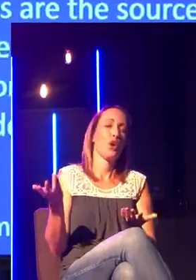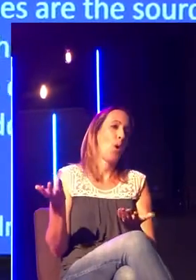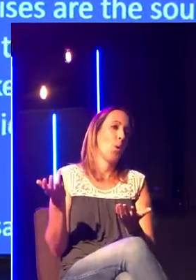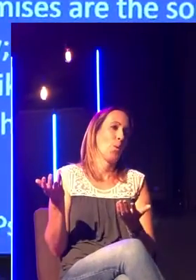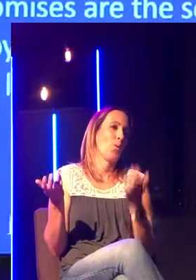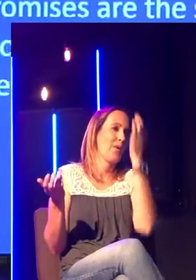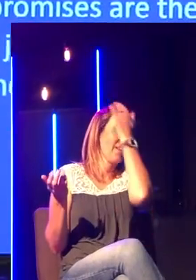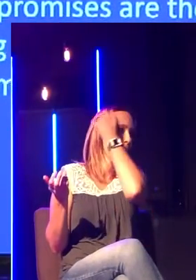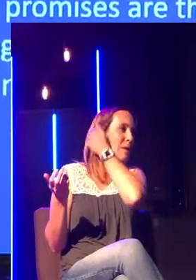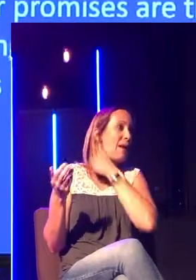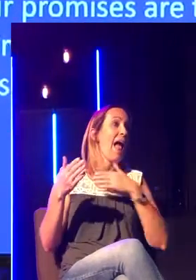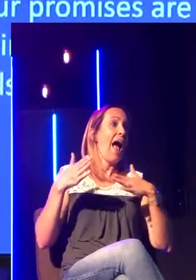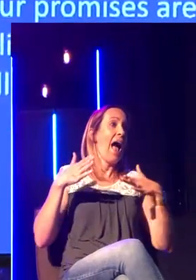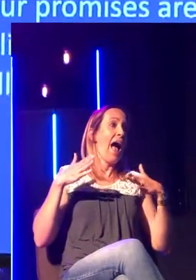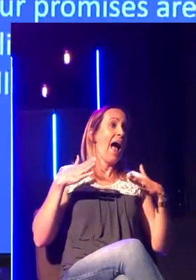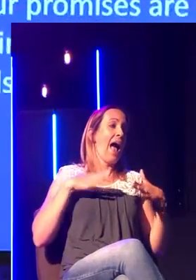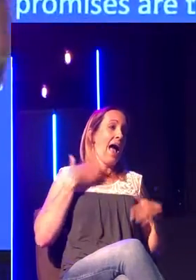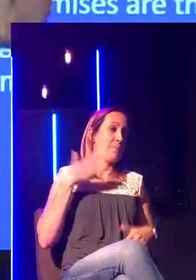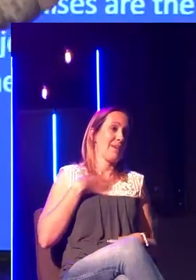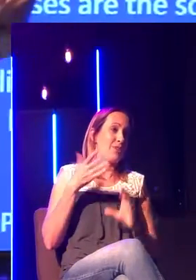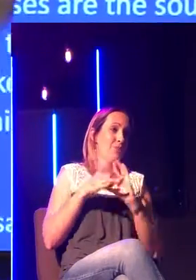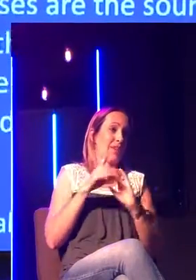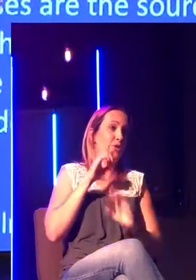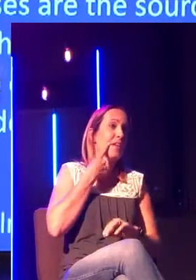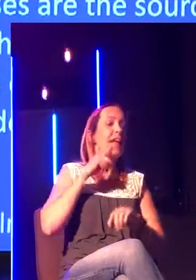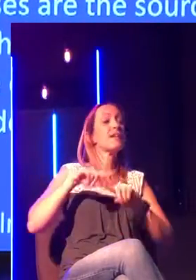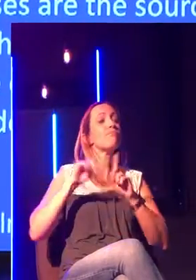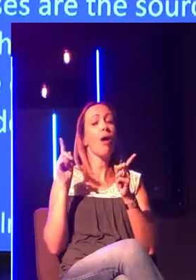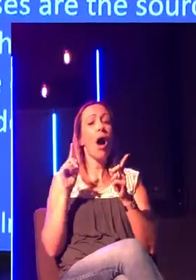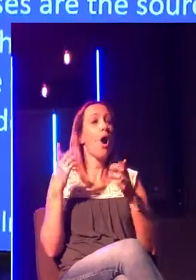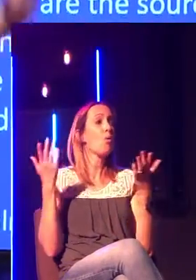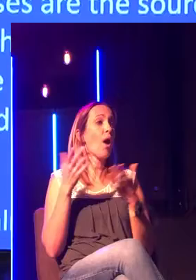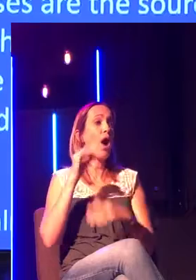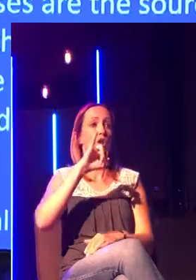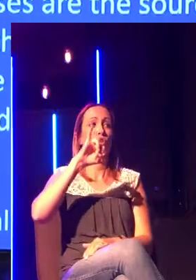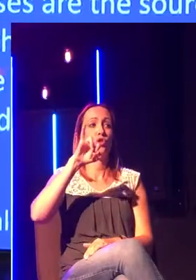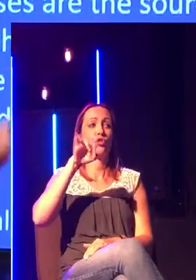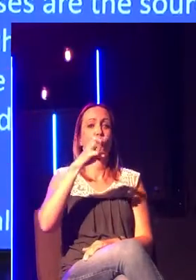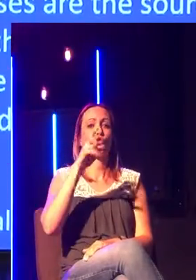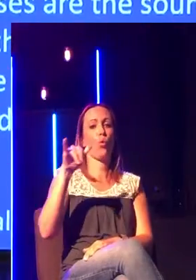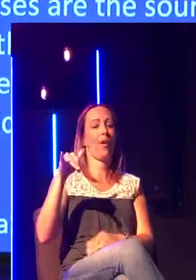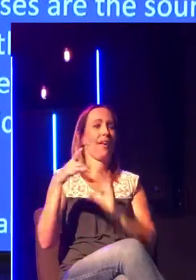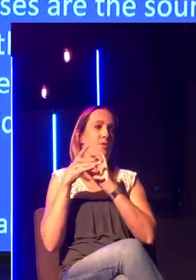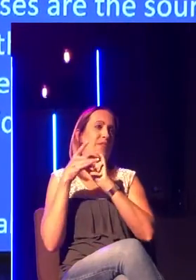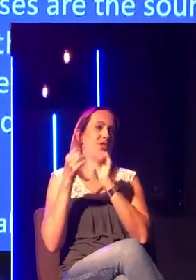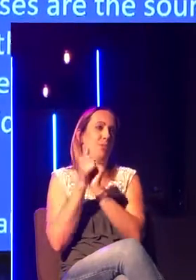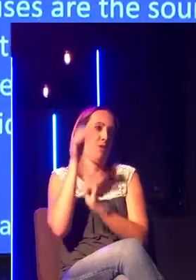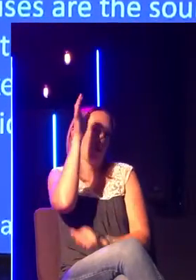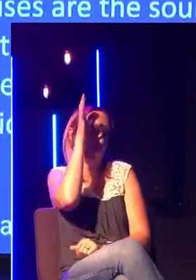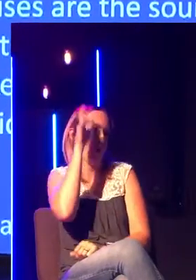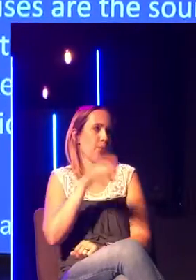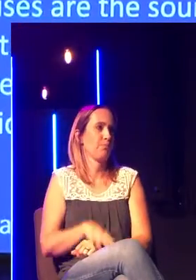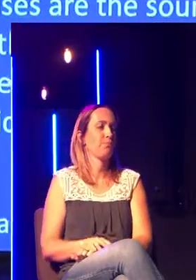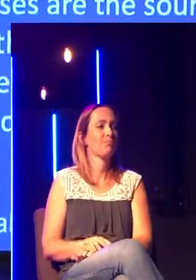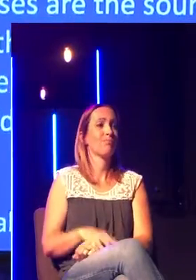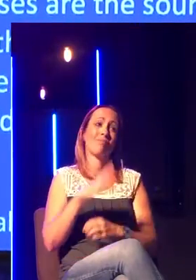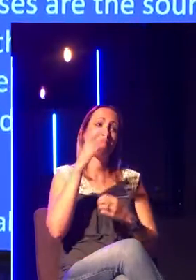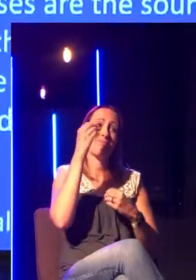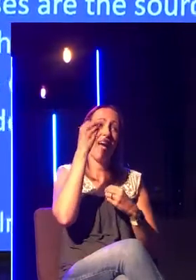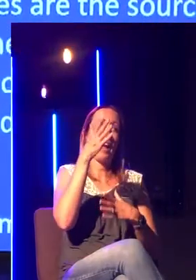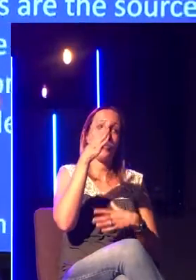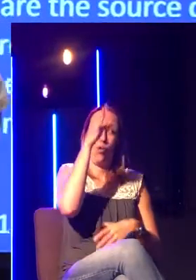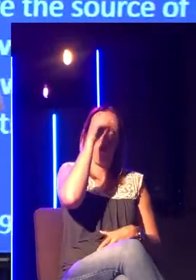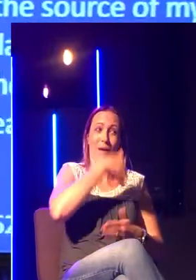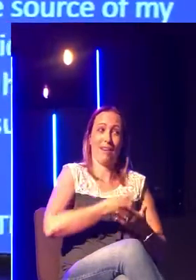have been happiness in the candy, but there was true joy in the relationship that she had with her father that was taking care of her. I told my daughter in first service,